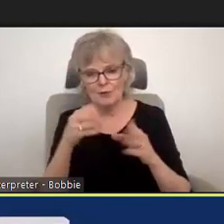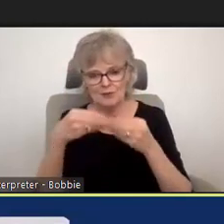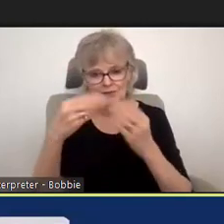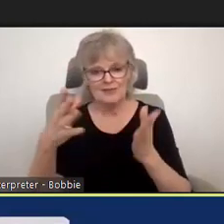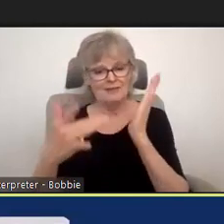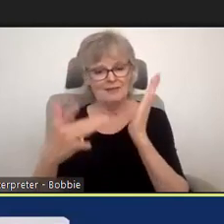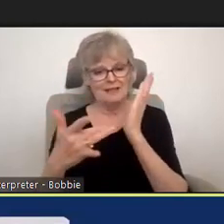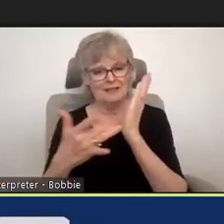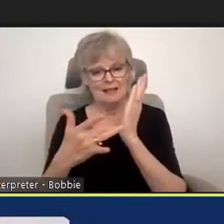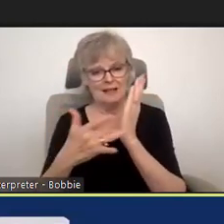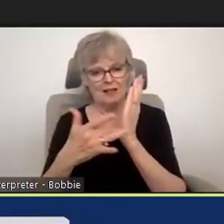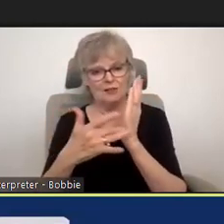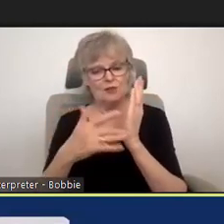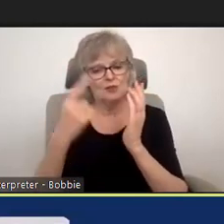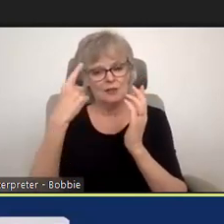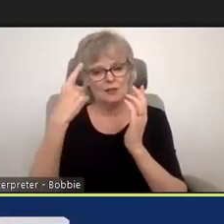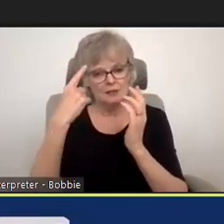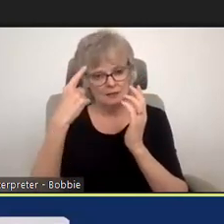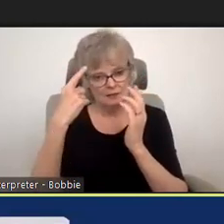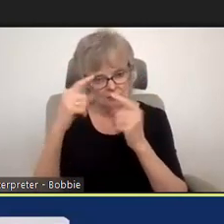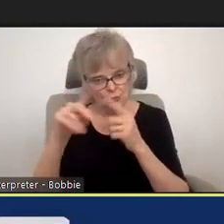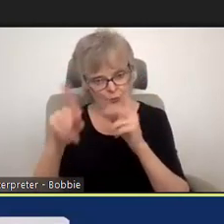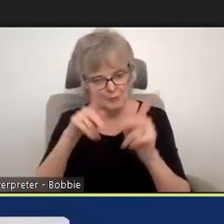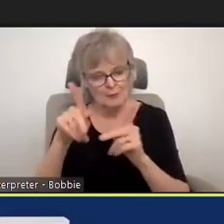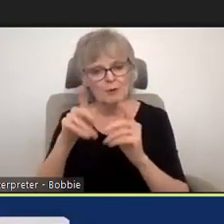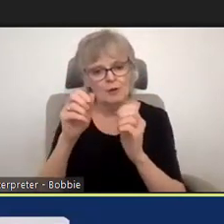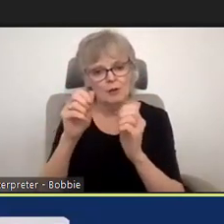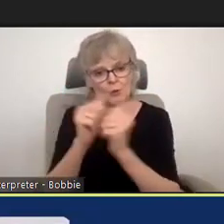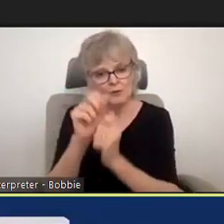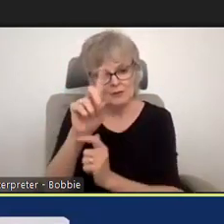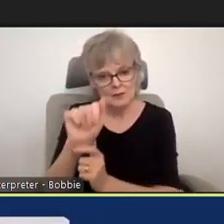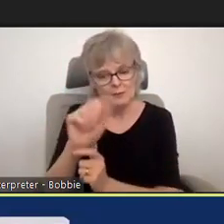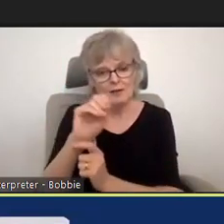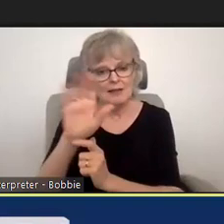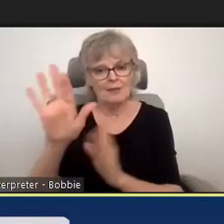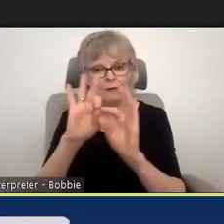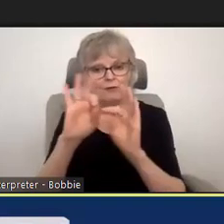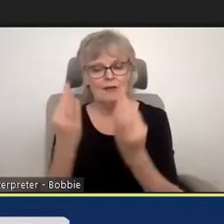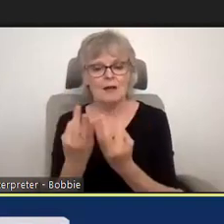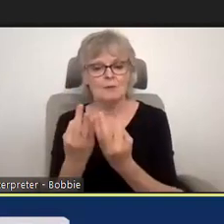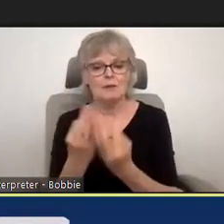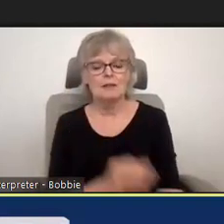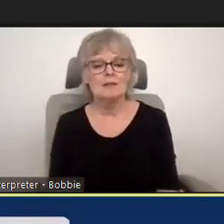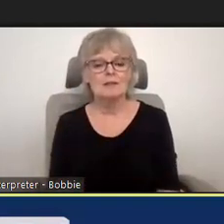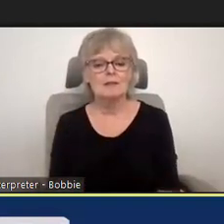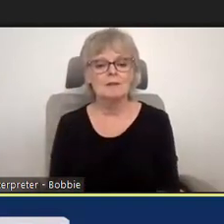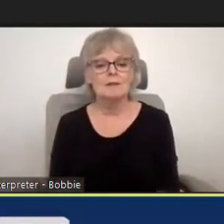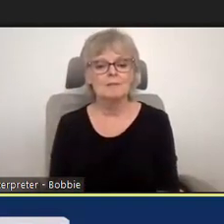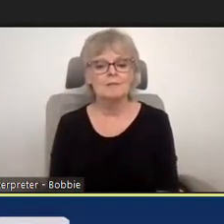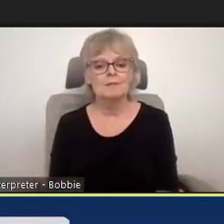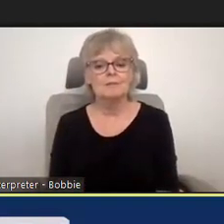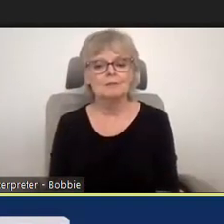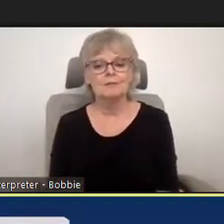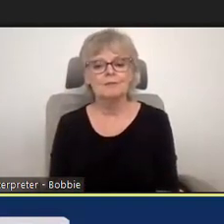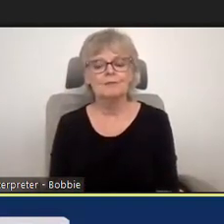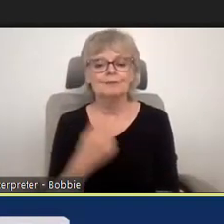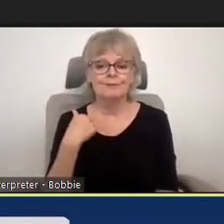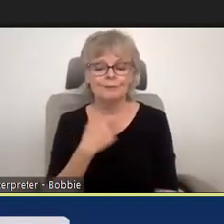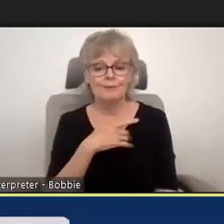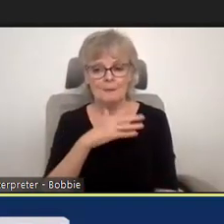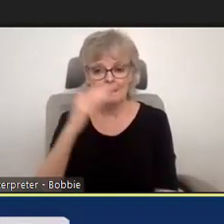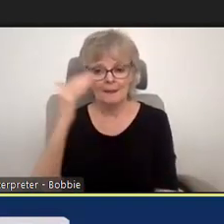of individuals with disabilities and their families. We were really cognizant